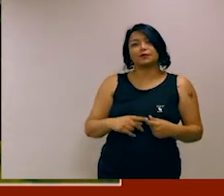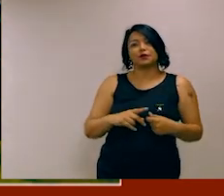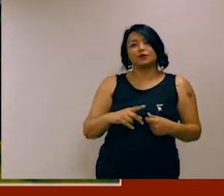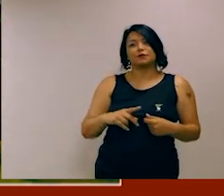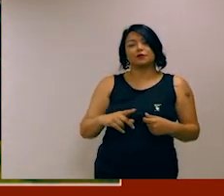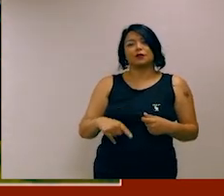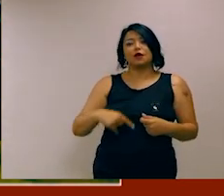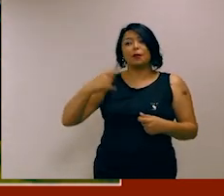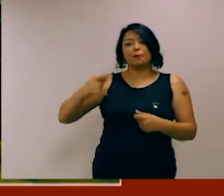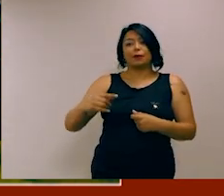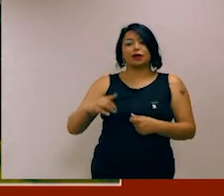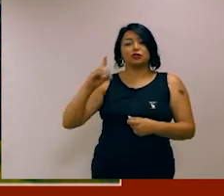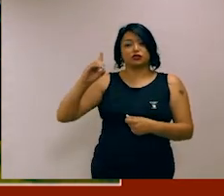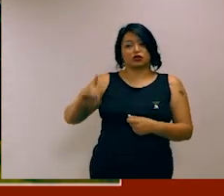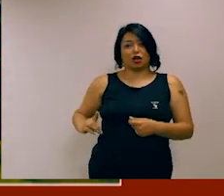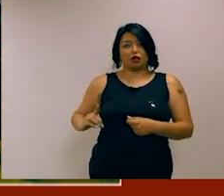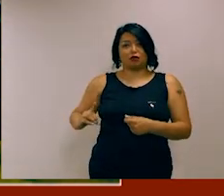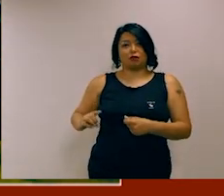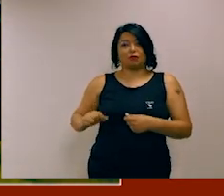try to show.